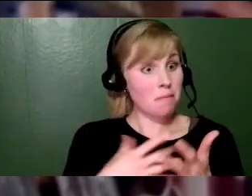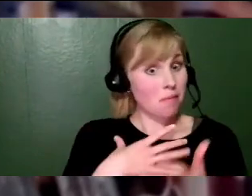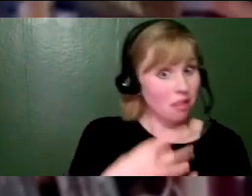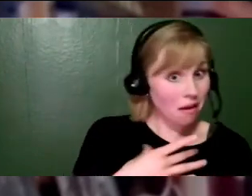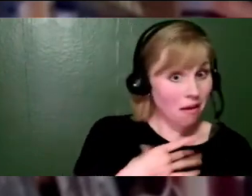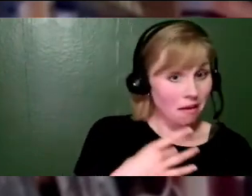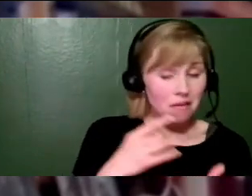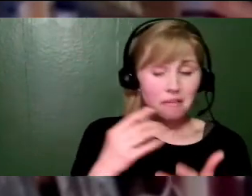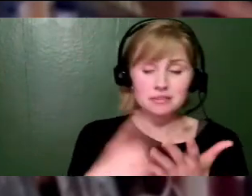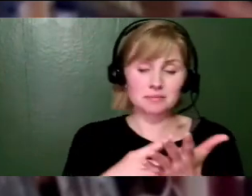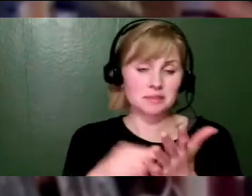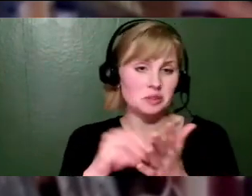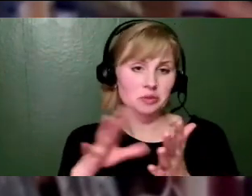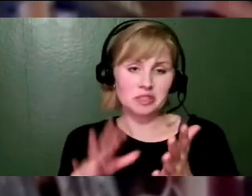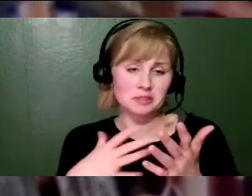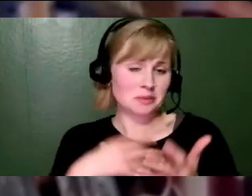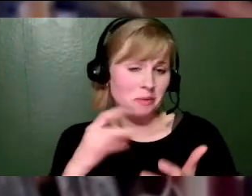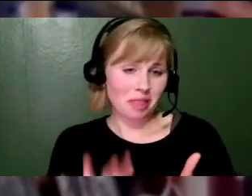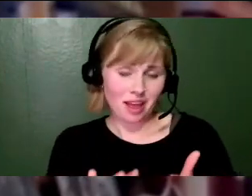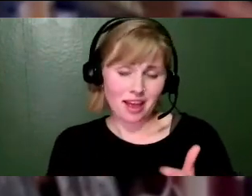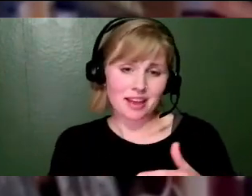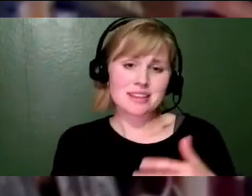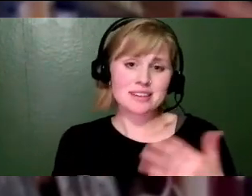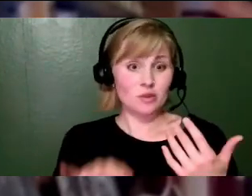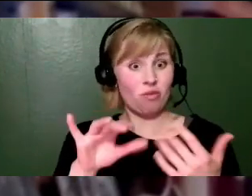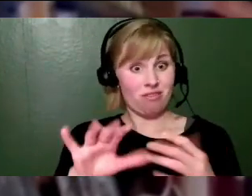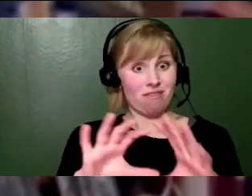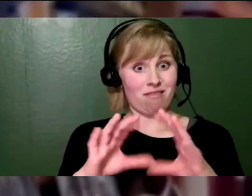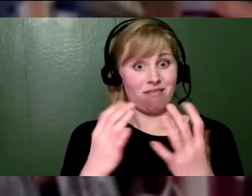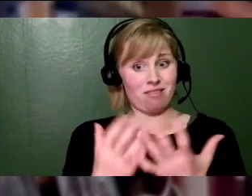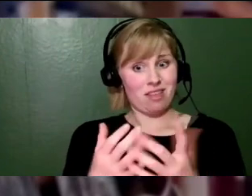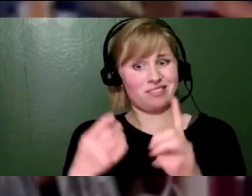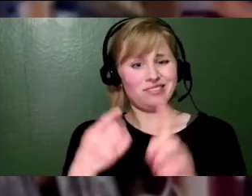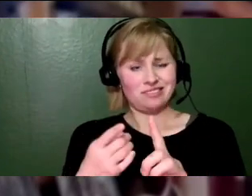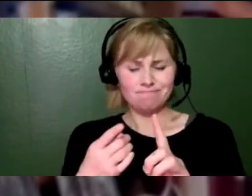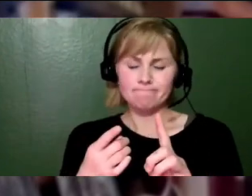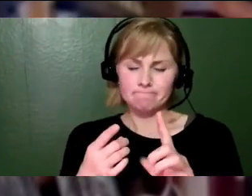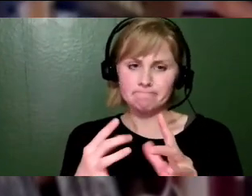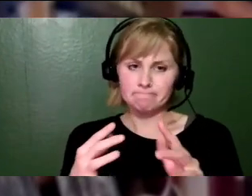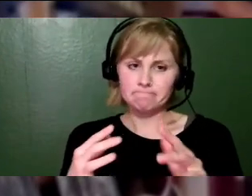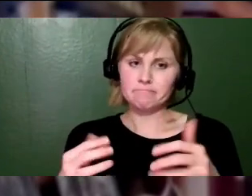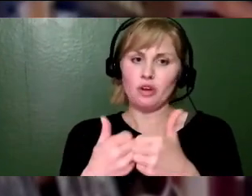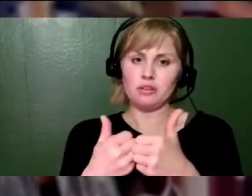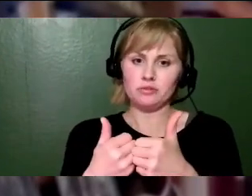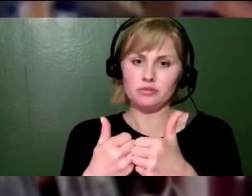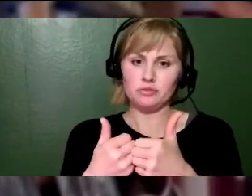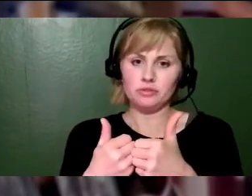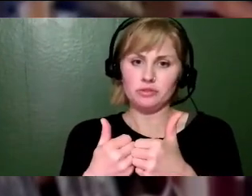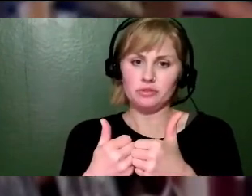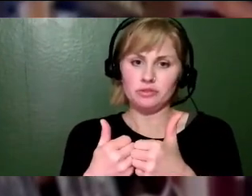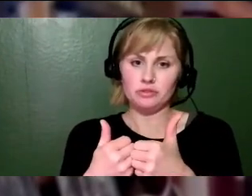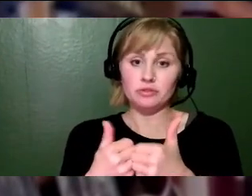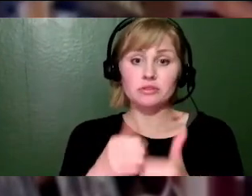But it's a real challenge in a large auditorium, 001, to engage